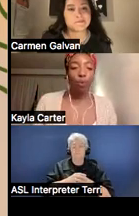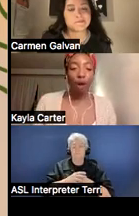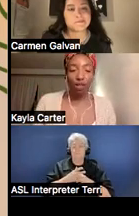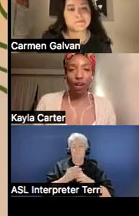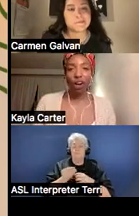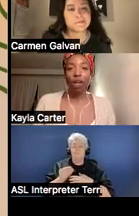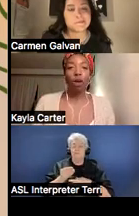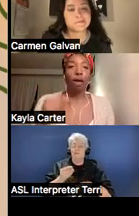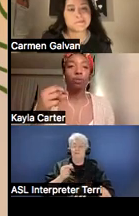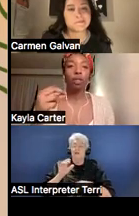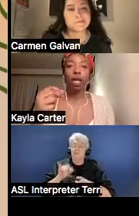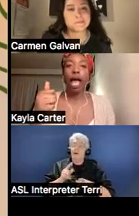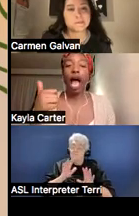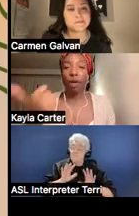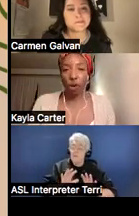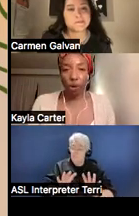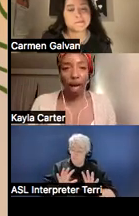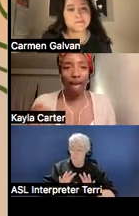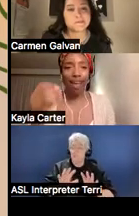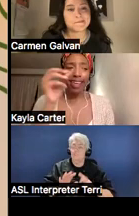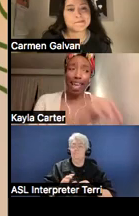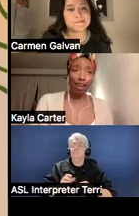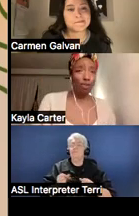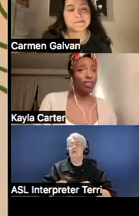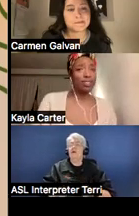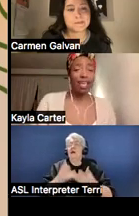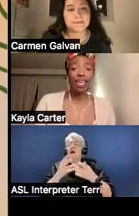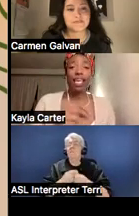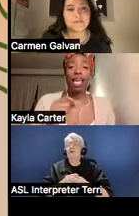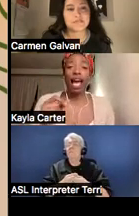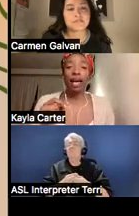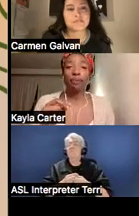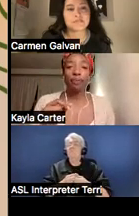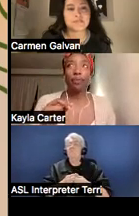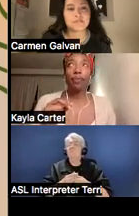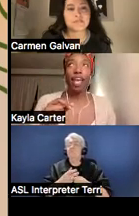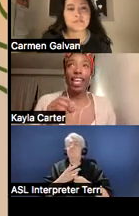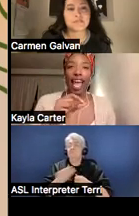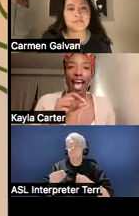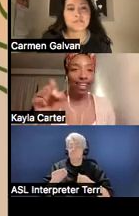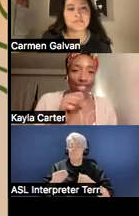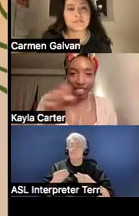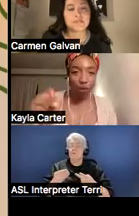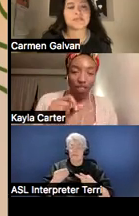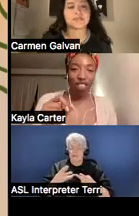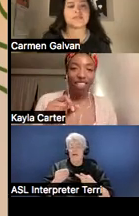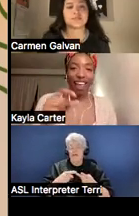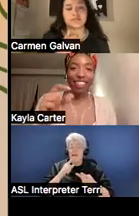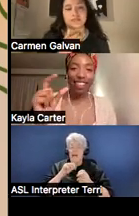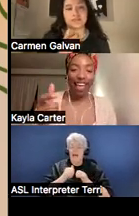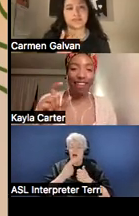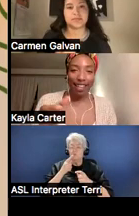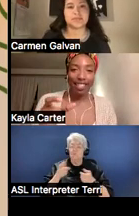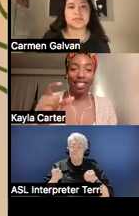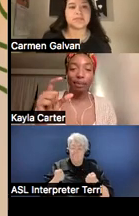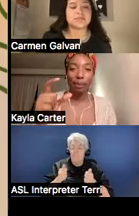that pressure around how much are we buying? I can't afford this thing. And how to deal with all of that and